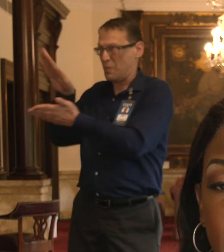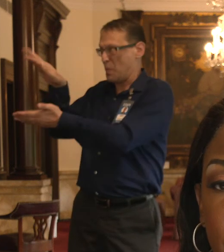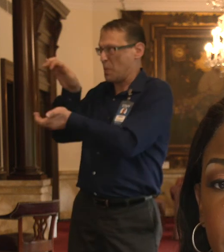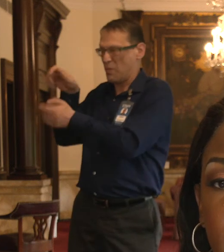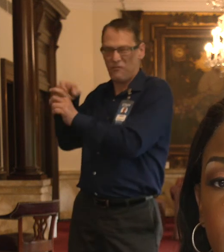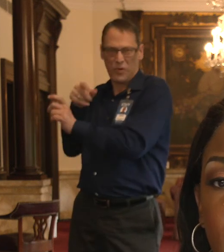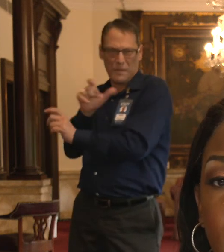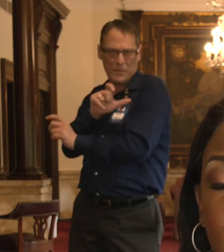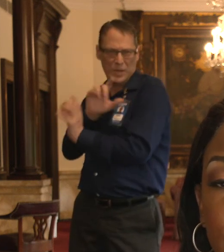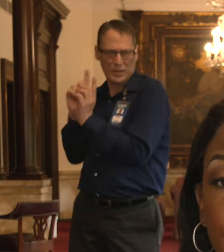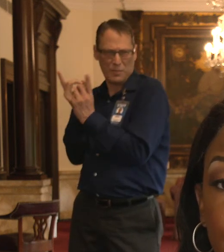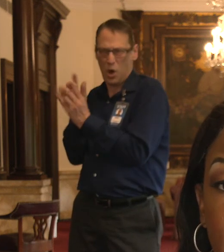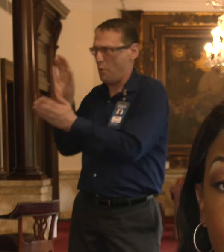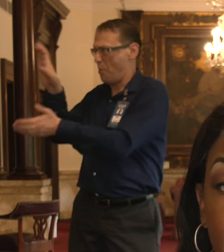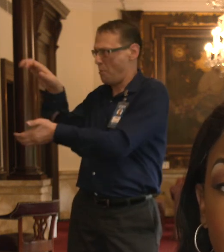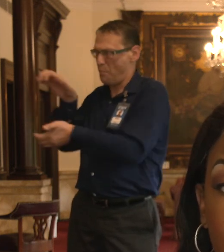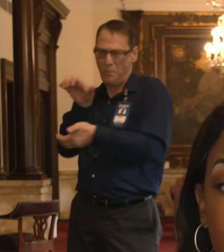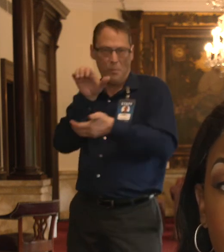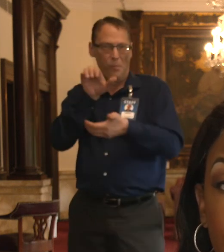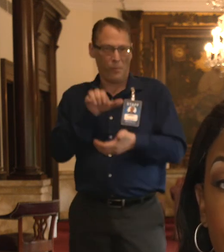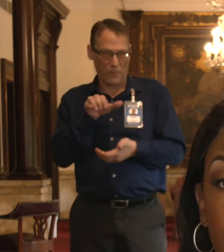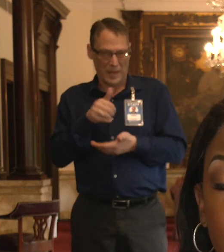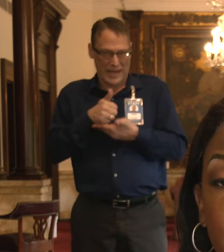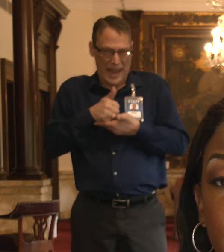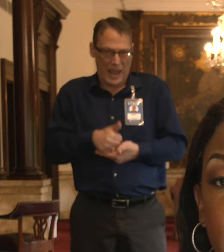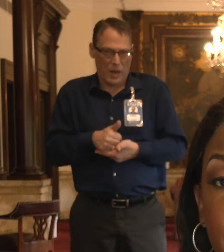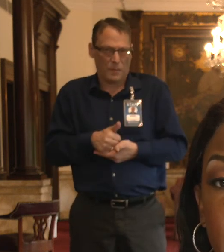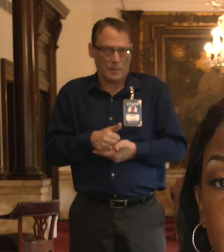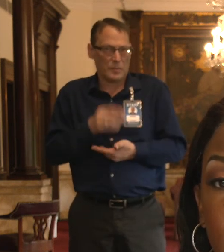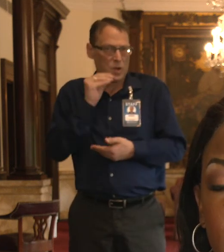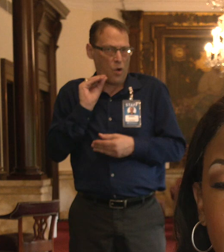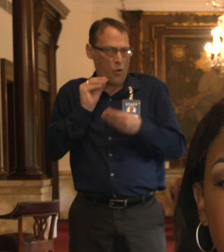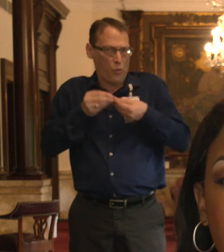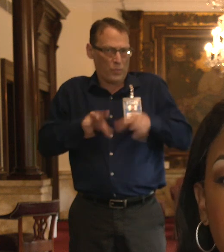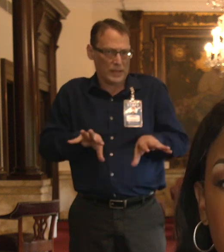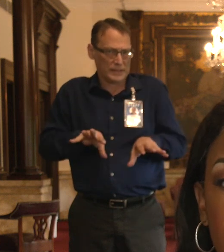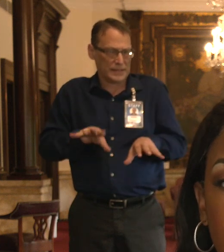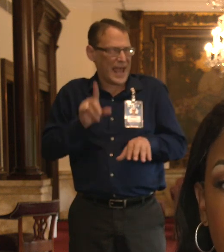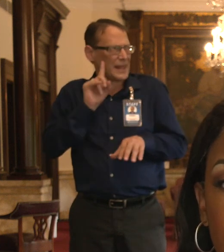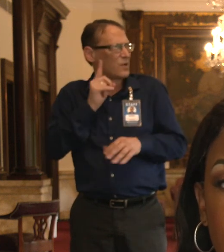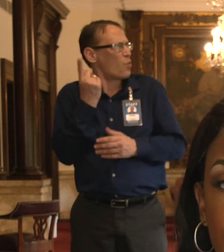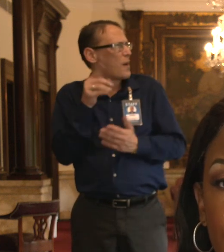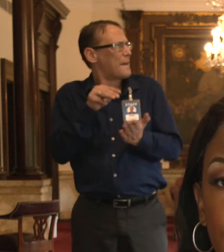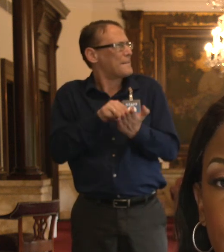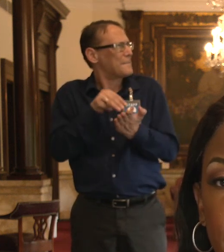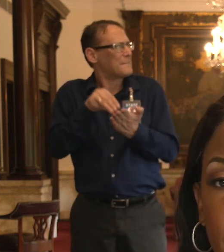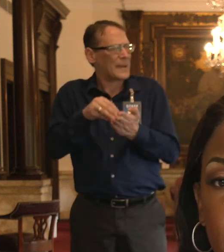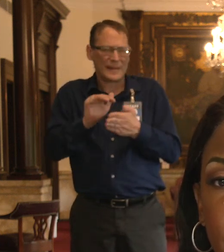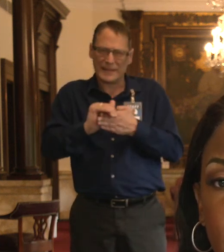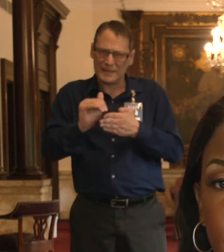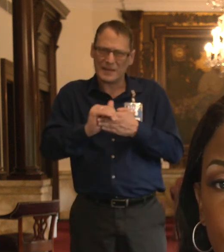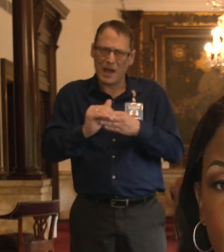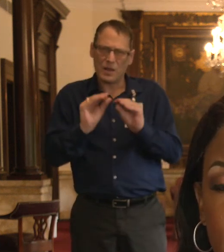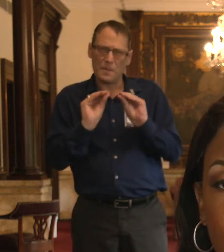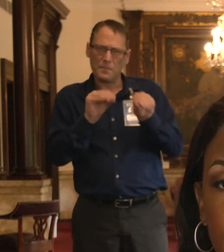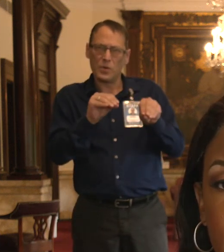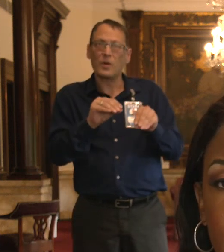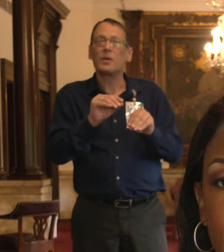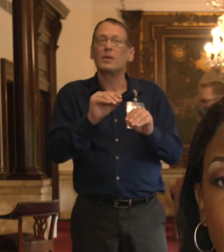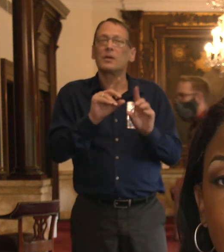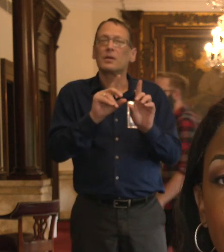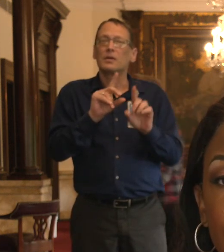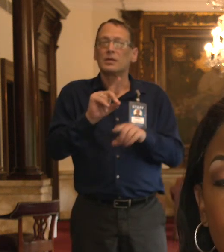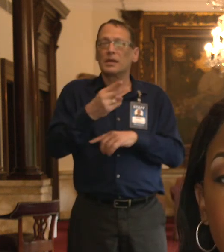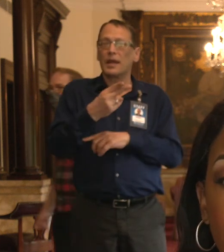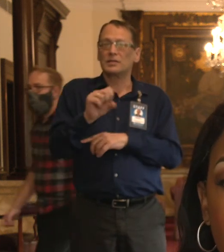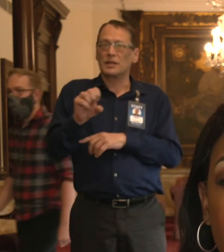police department to help our unhoused, and put that money, I think about $1 million, into the Department of Health and Human